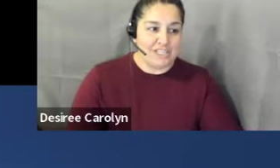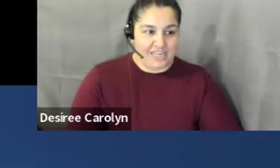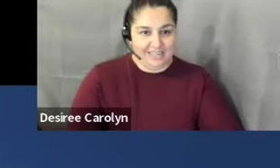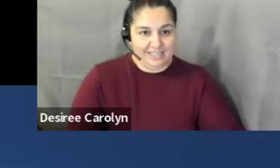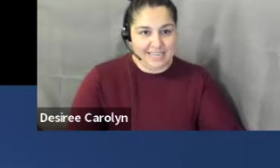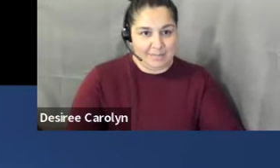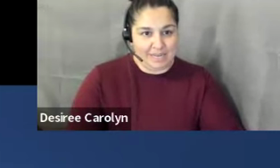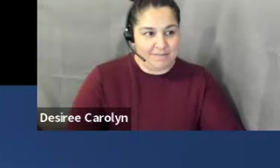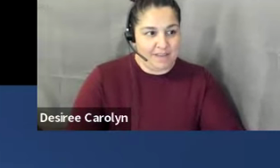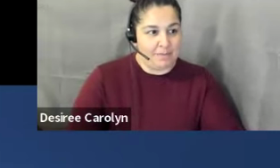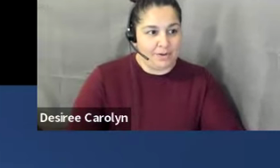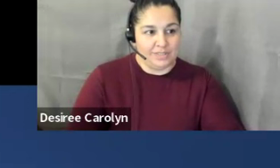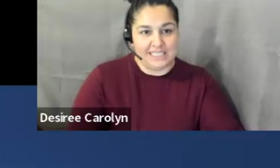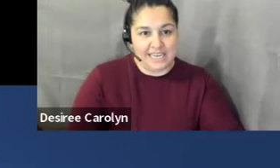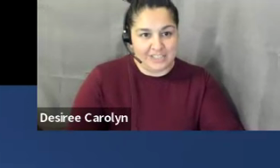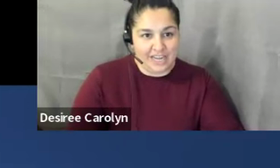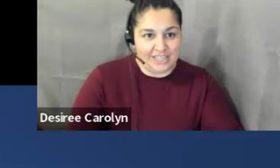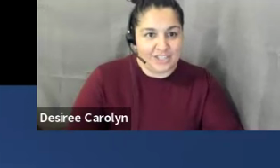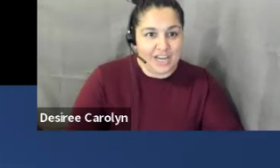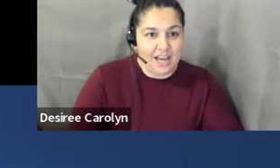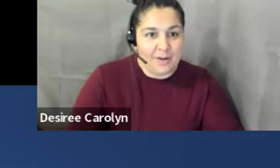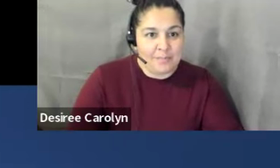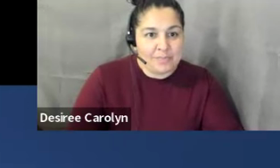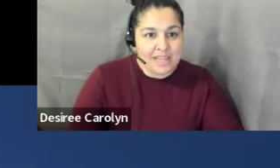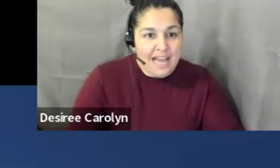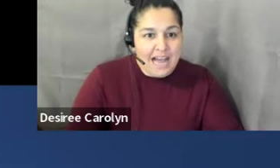our mission statement of MODDHH,